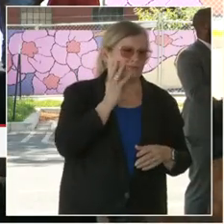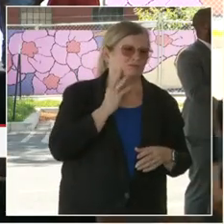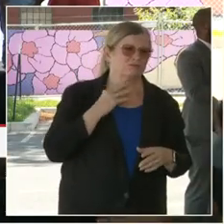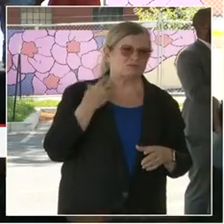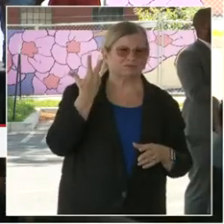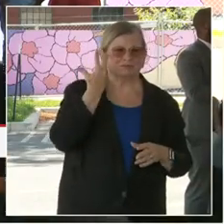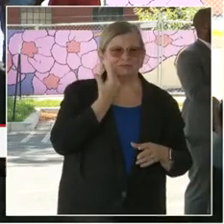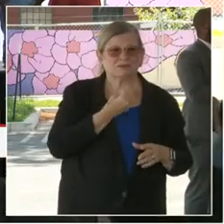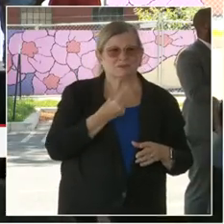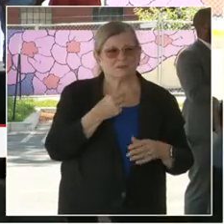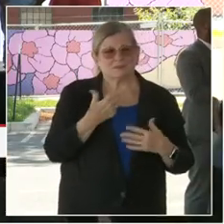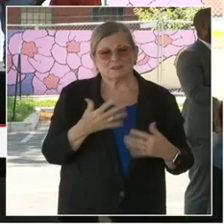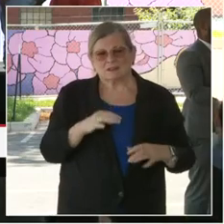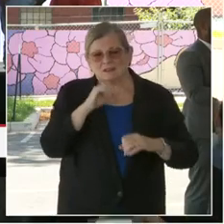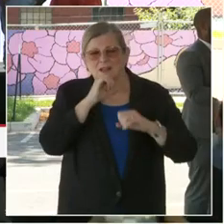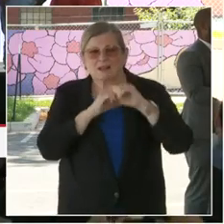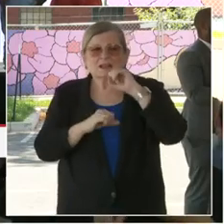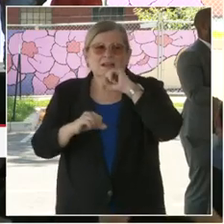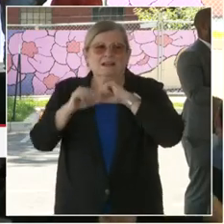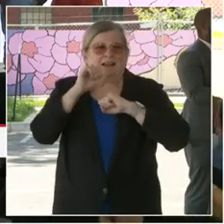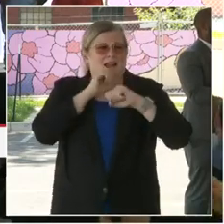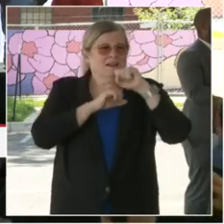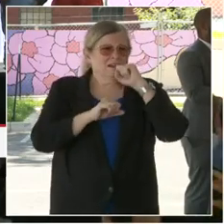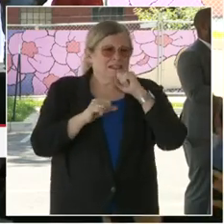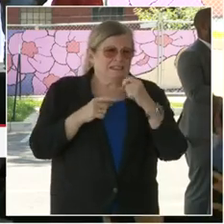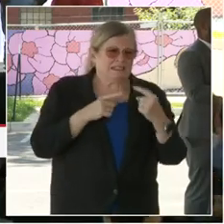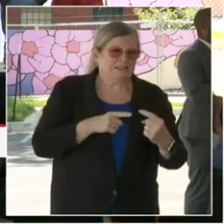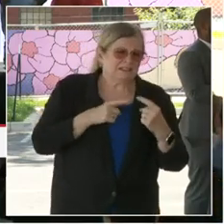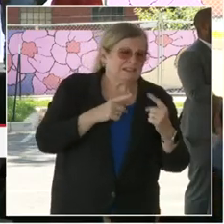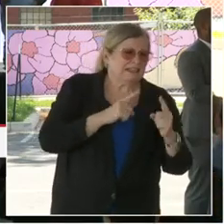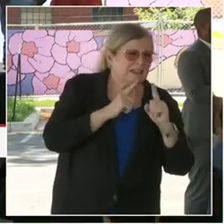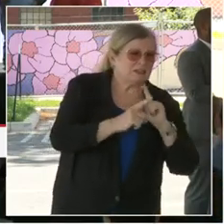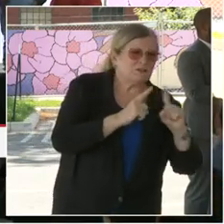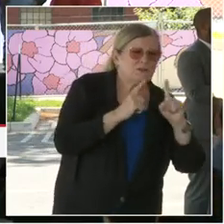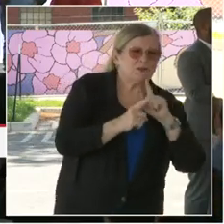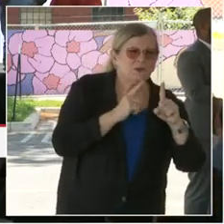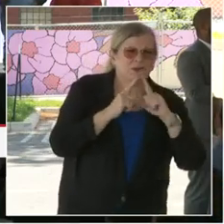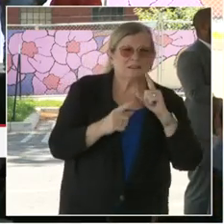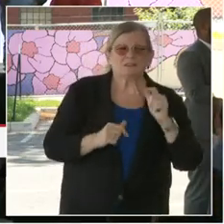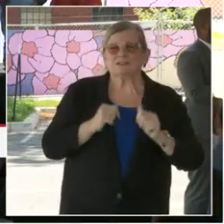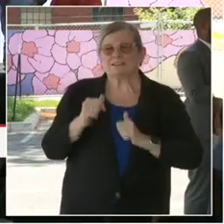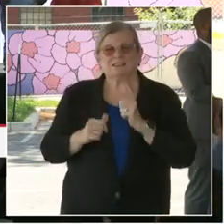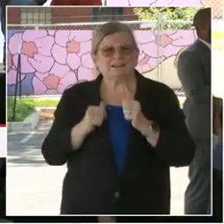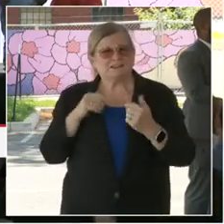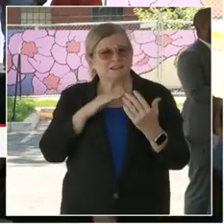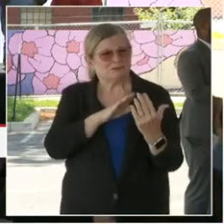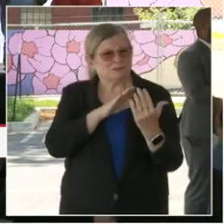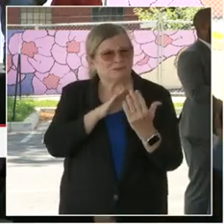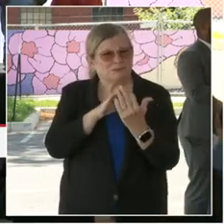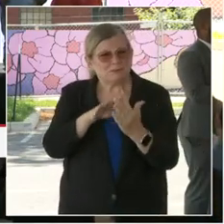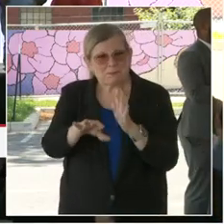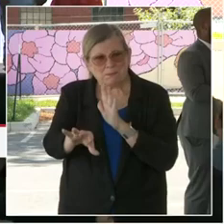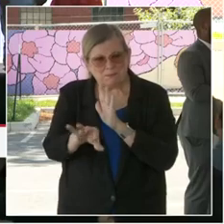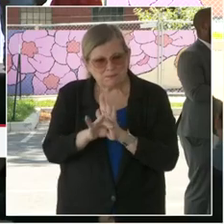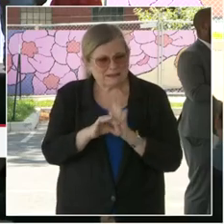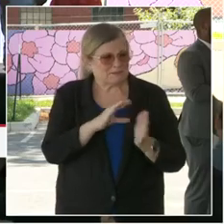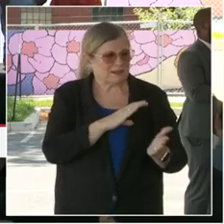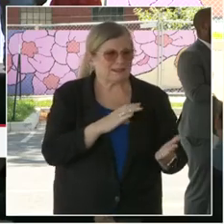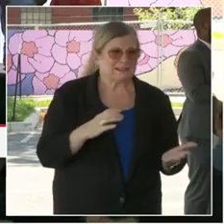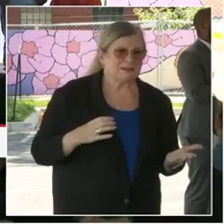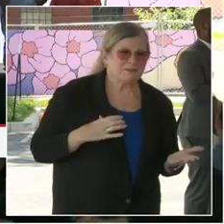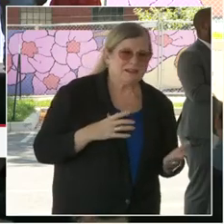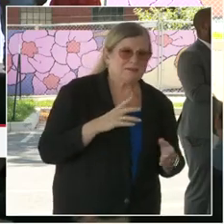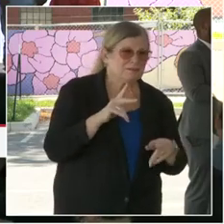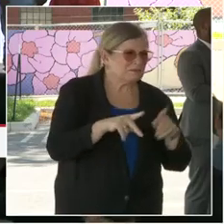before, a rigorous interview process. You know, we were chosen not only by that committee, but by the people. These businesses have worked